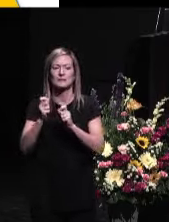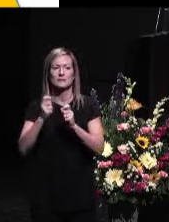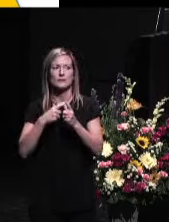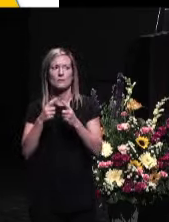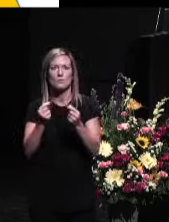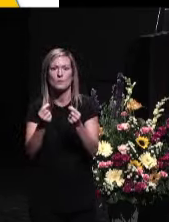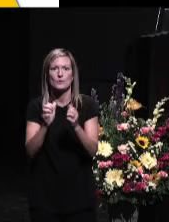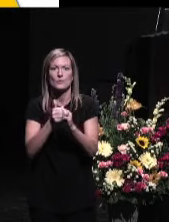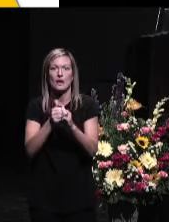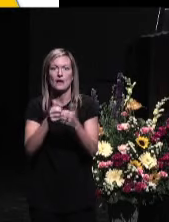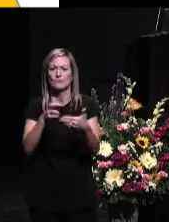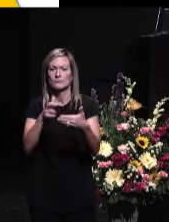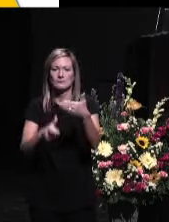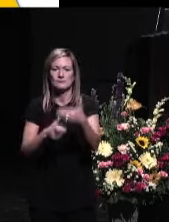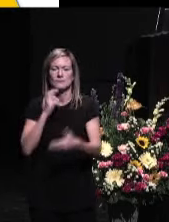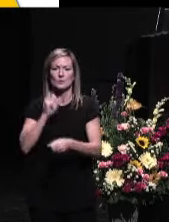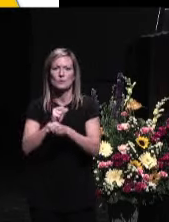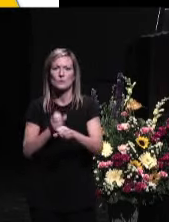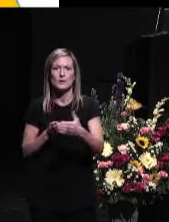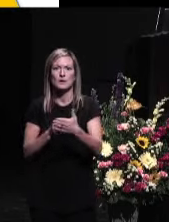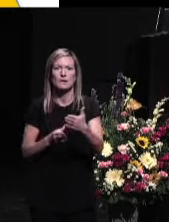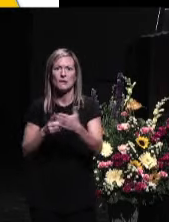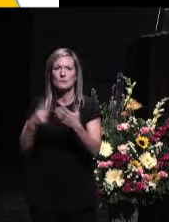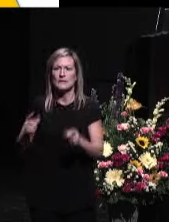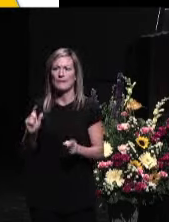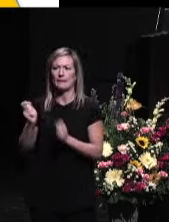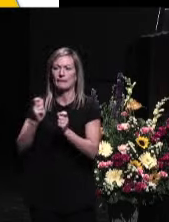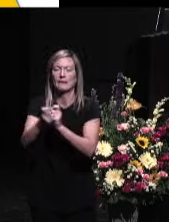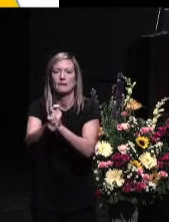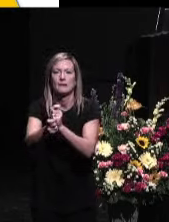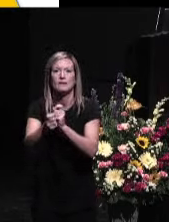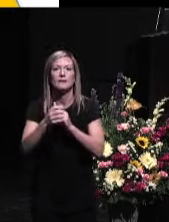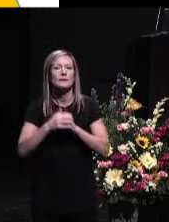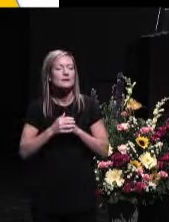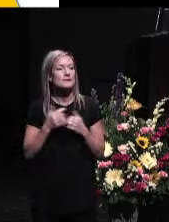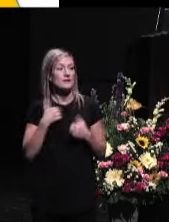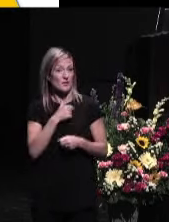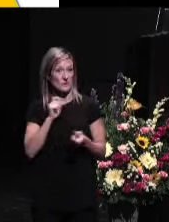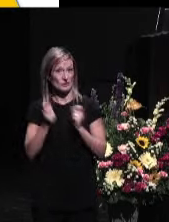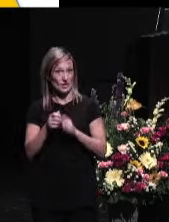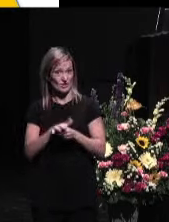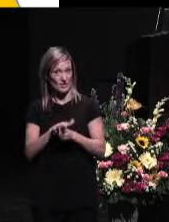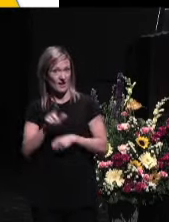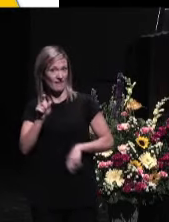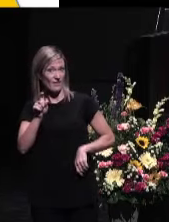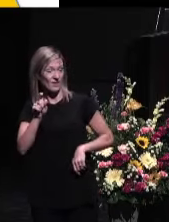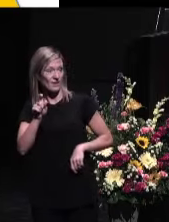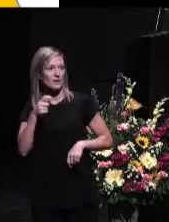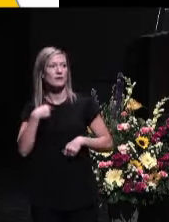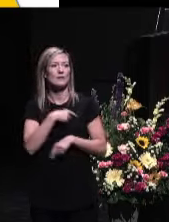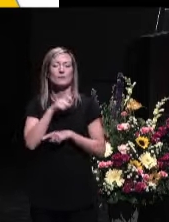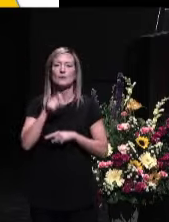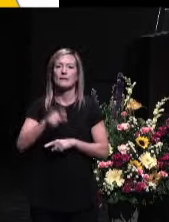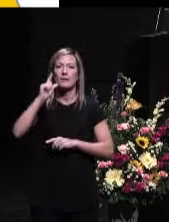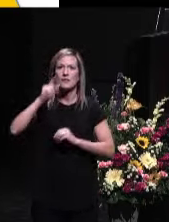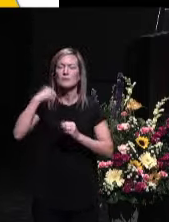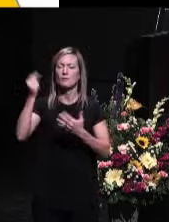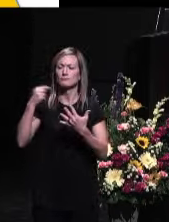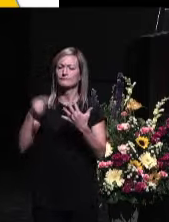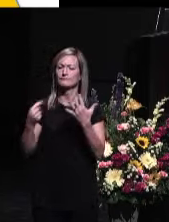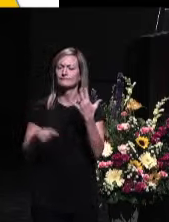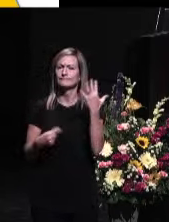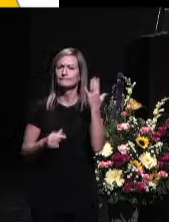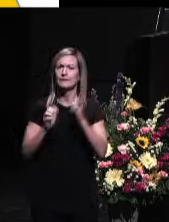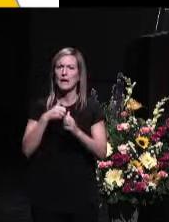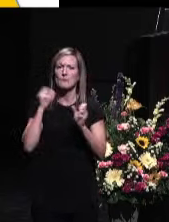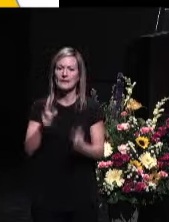doing? Have we changed enough? Those are provocations that really underscore the need for us to change, for us to think about some